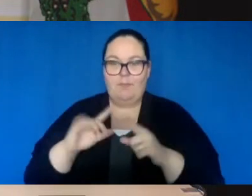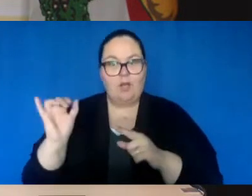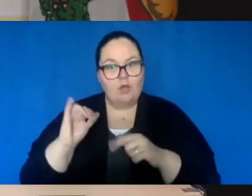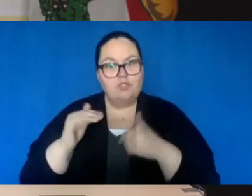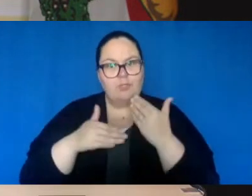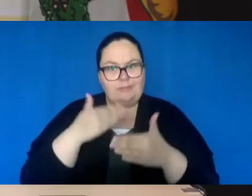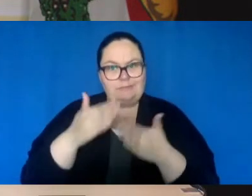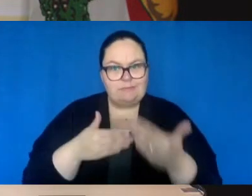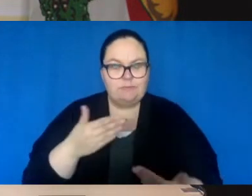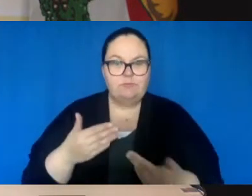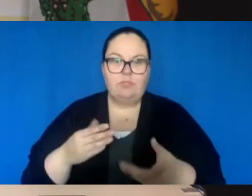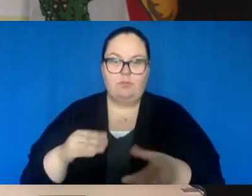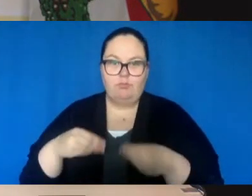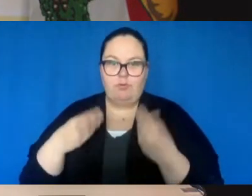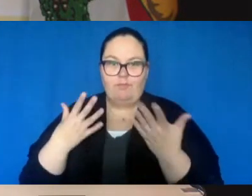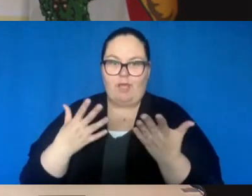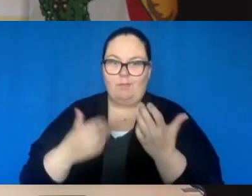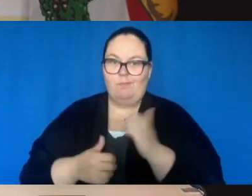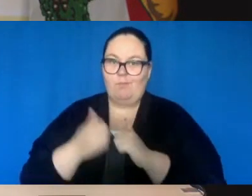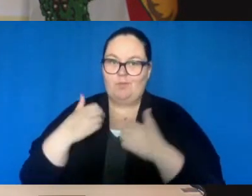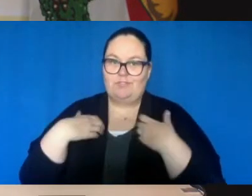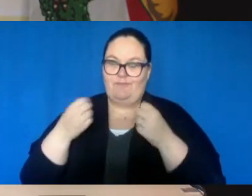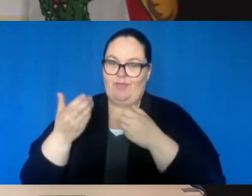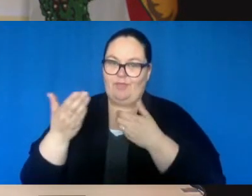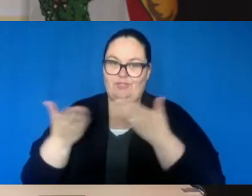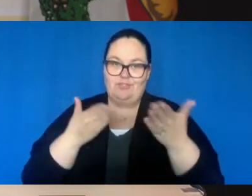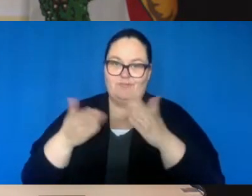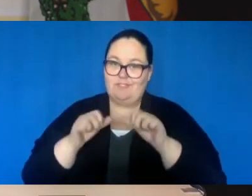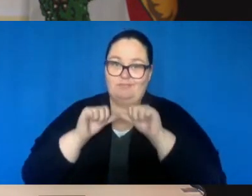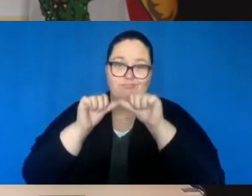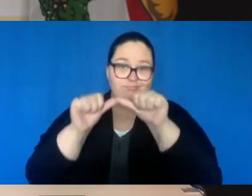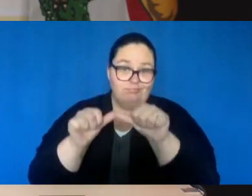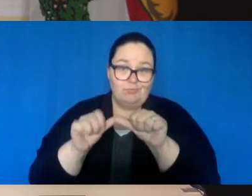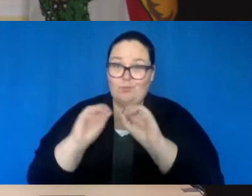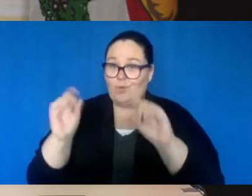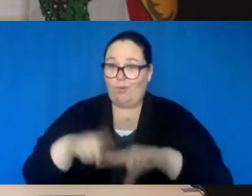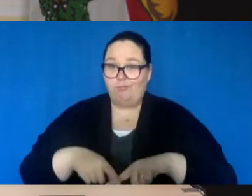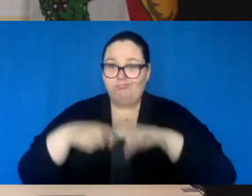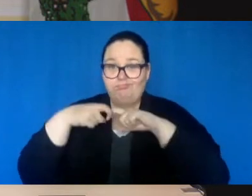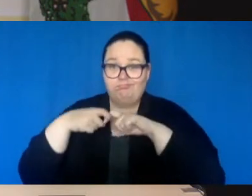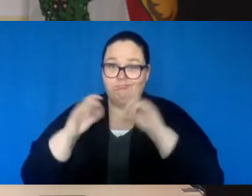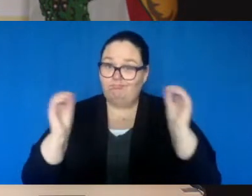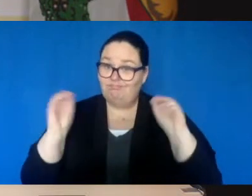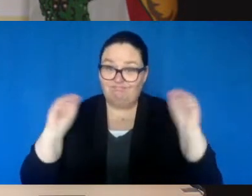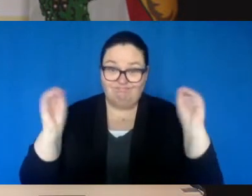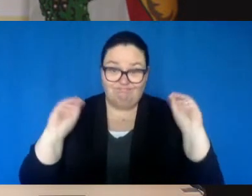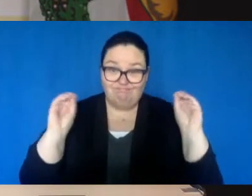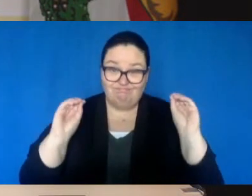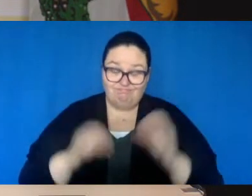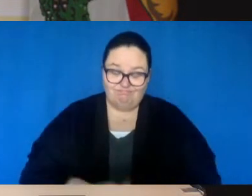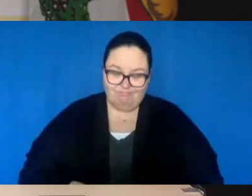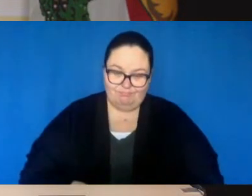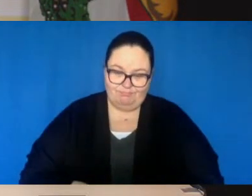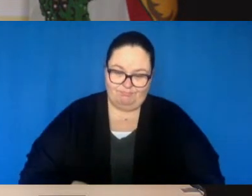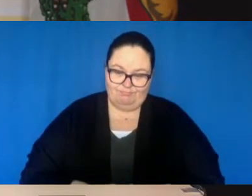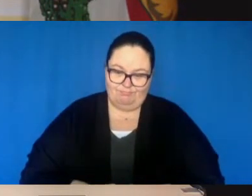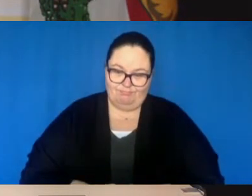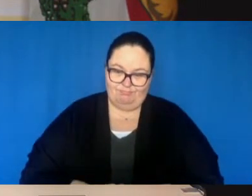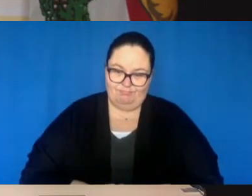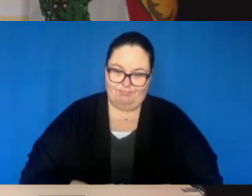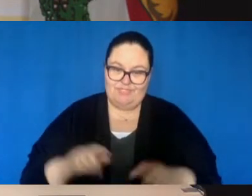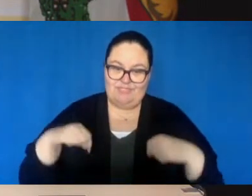offer, as I said, the majority of our health services to everyone as we've rolled through these past 2 waves.